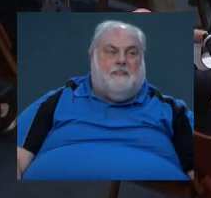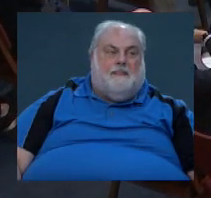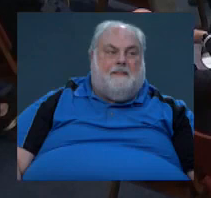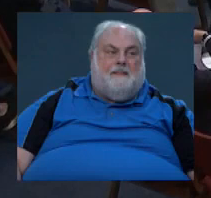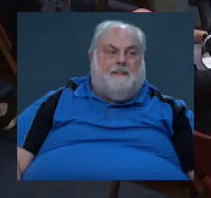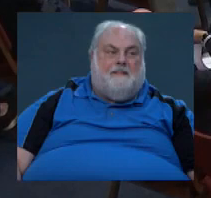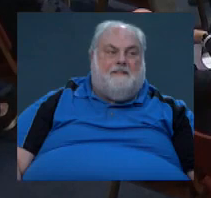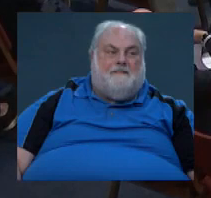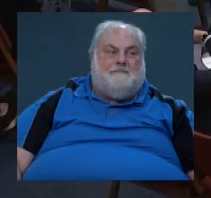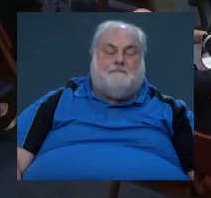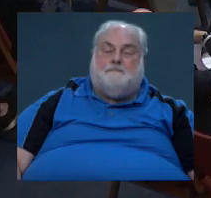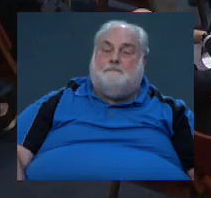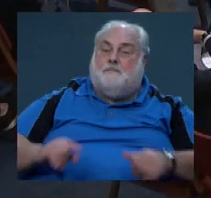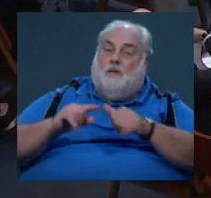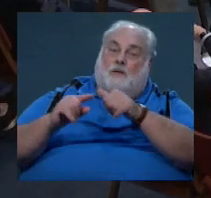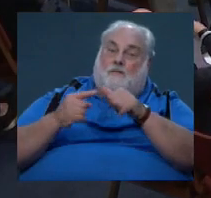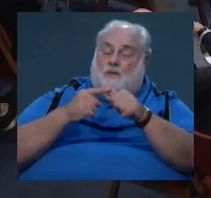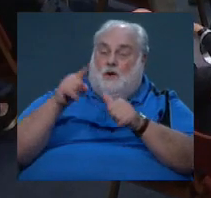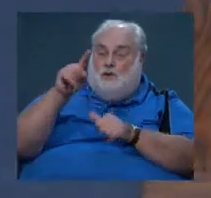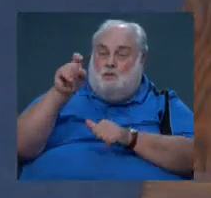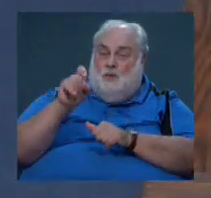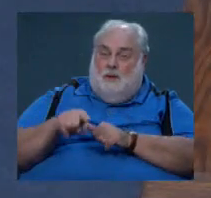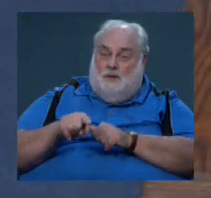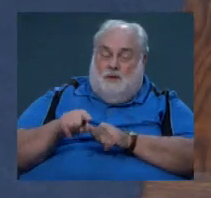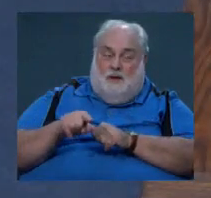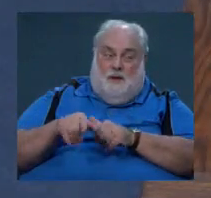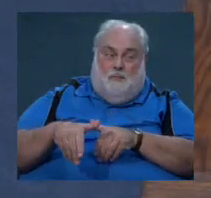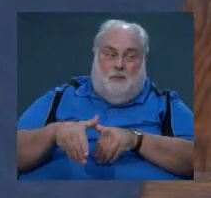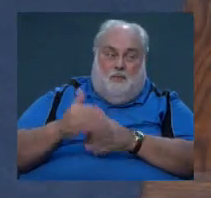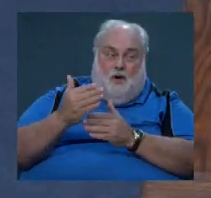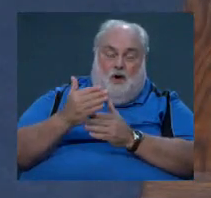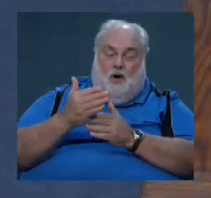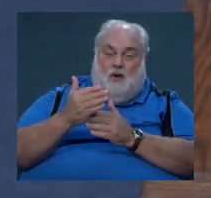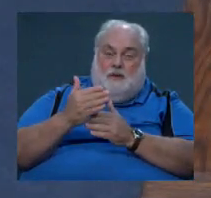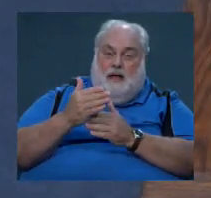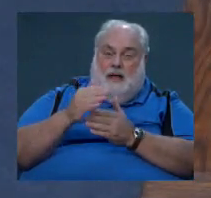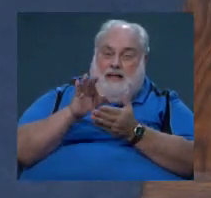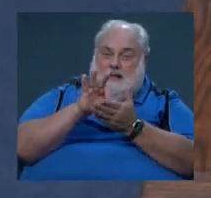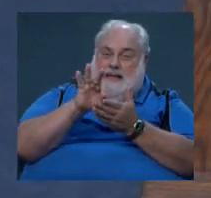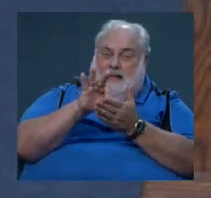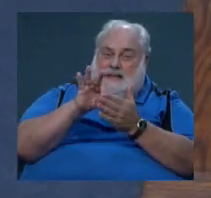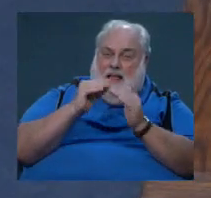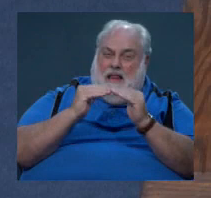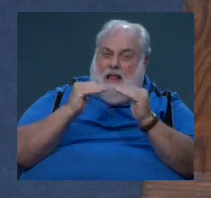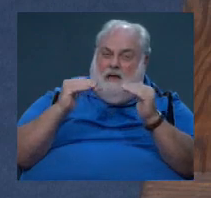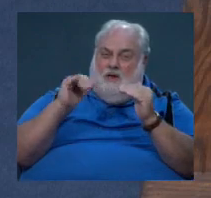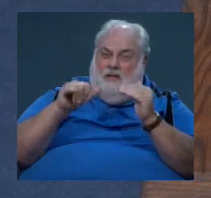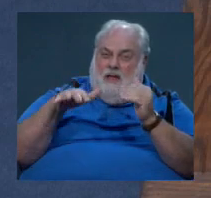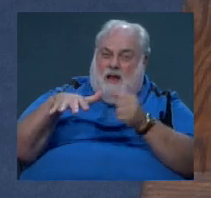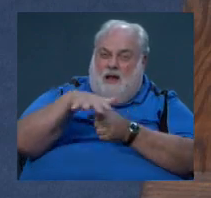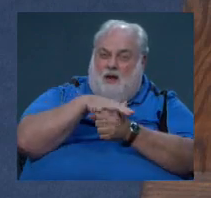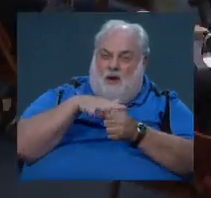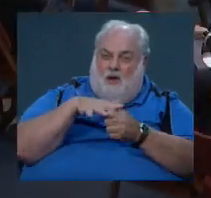Thank you. First question I have is on the proposed density level of the area. What is that?